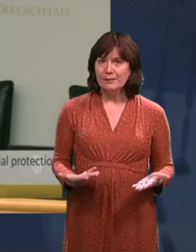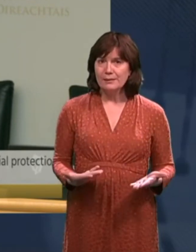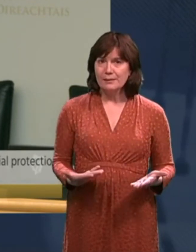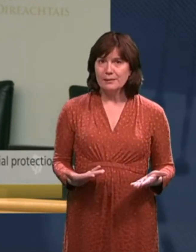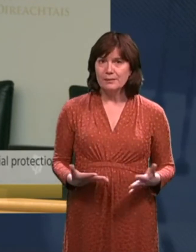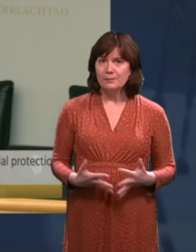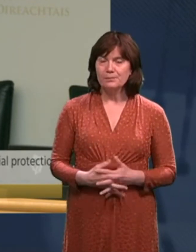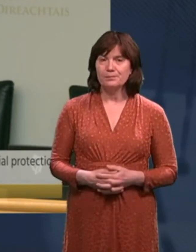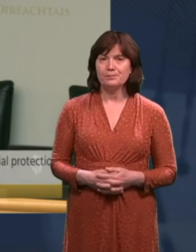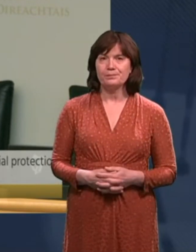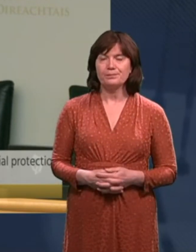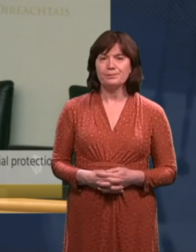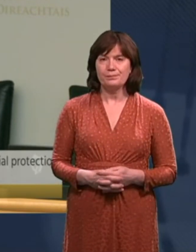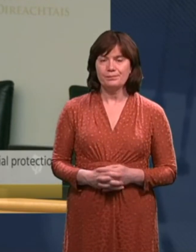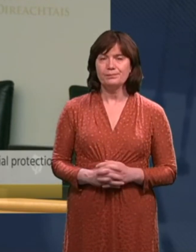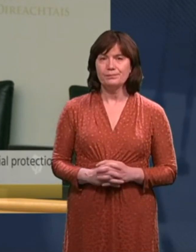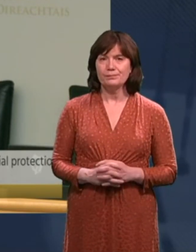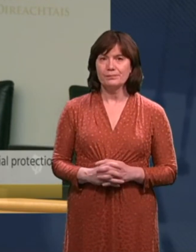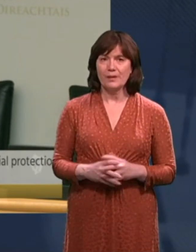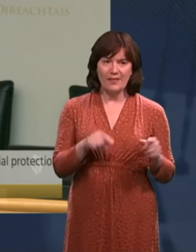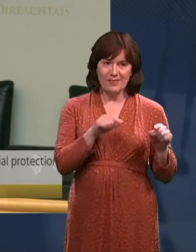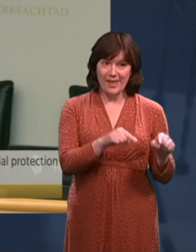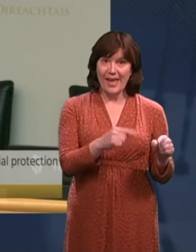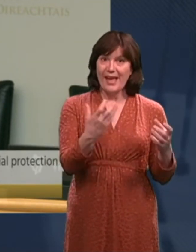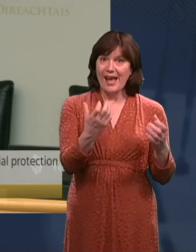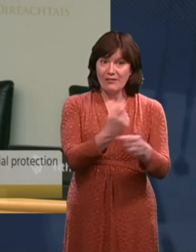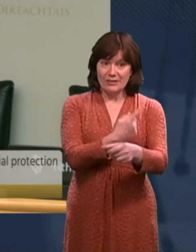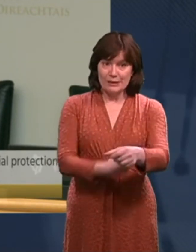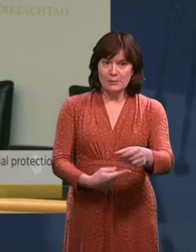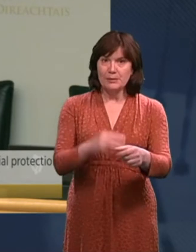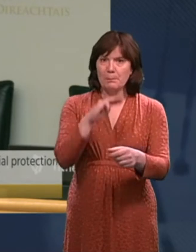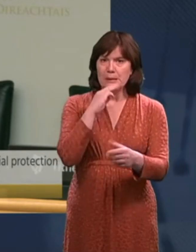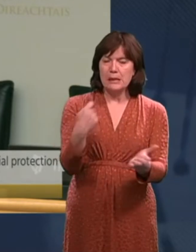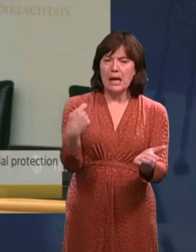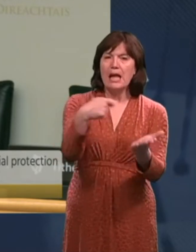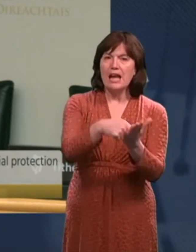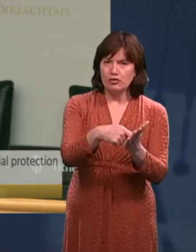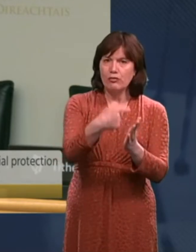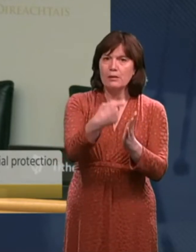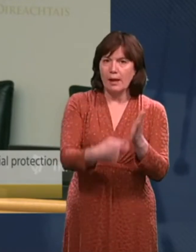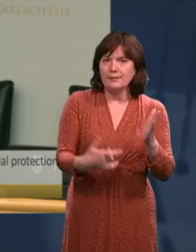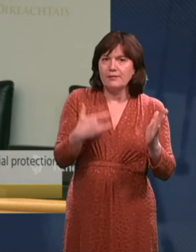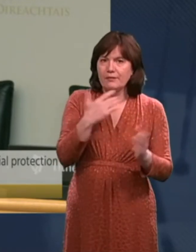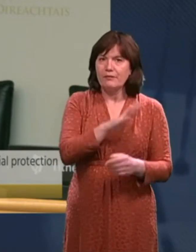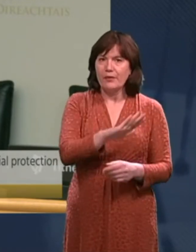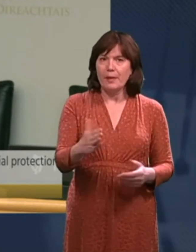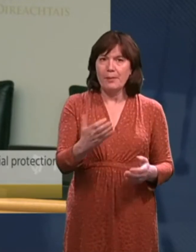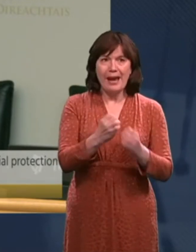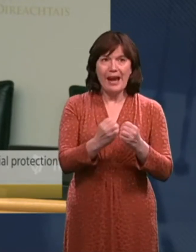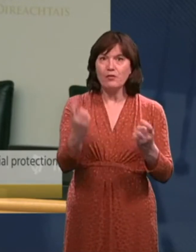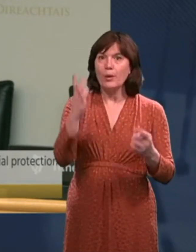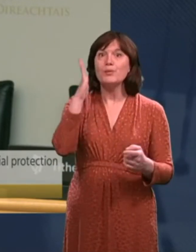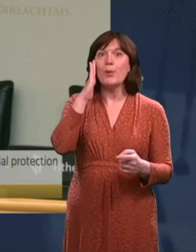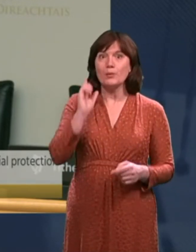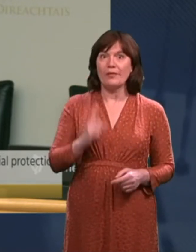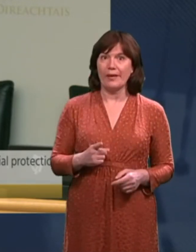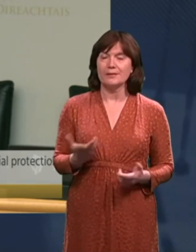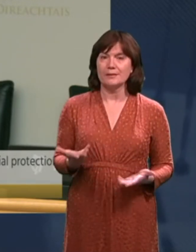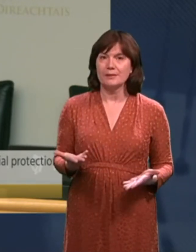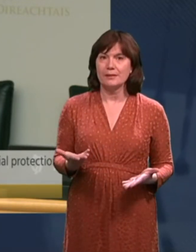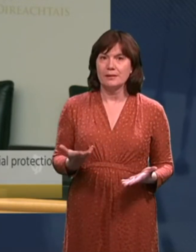There's a significant added cost to having a disability. We know that, you know that, your department knows that, everybody knows that, and yet